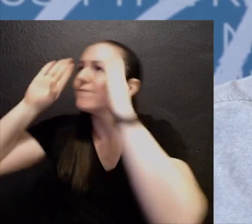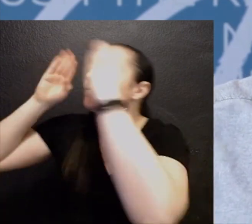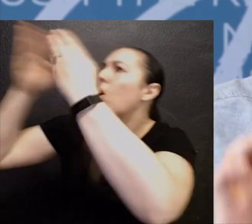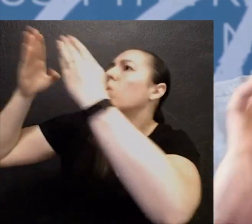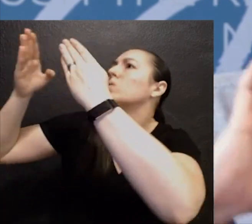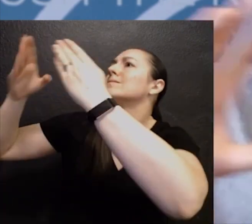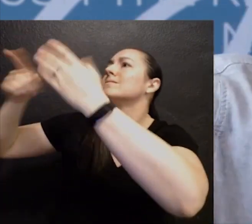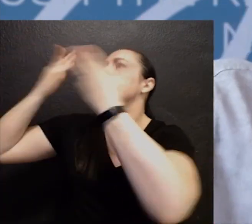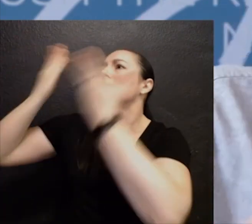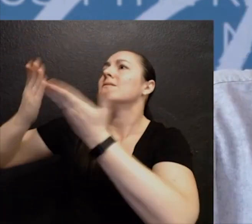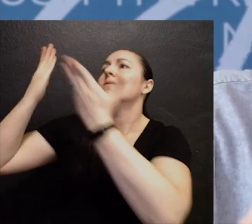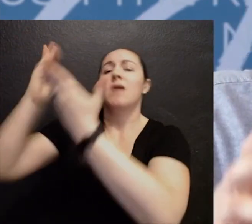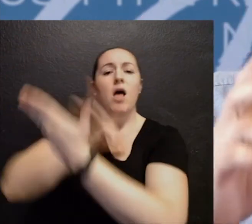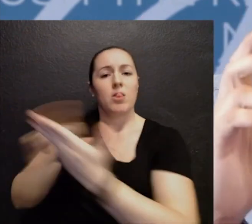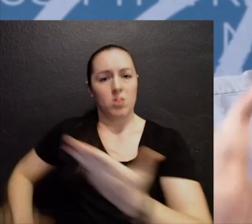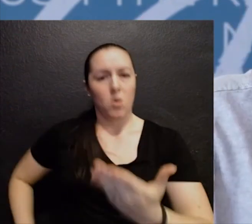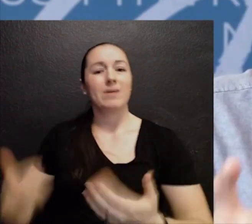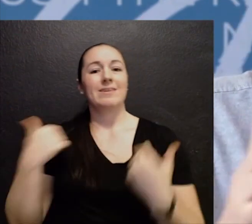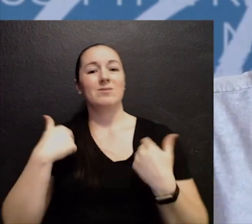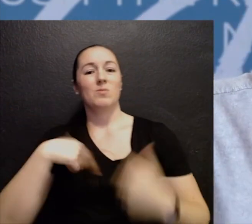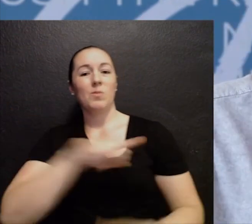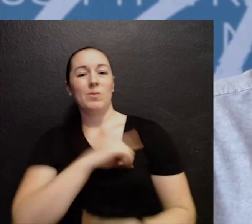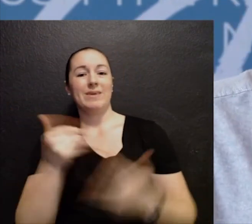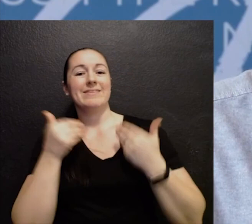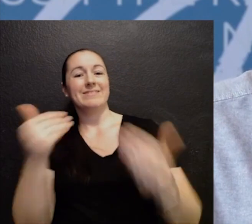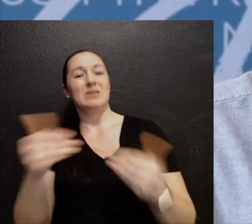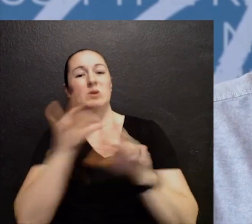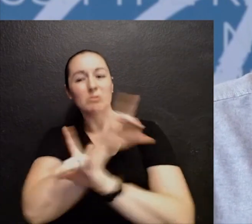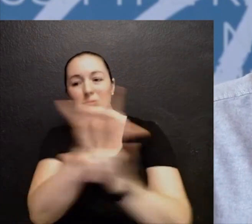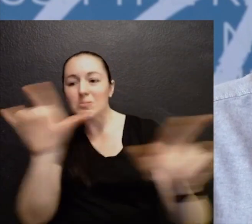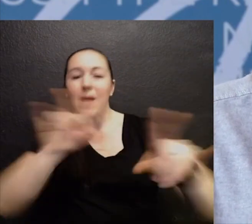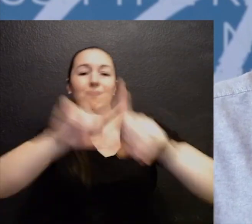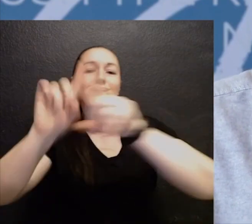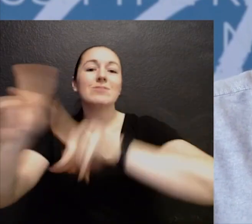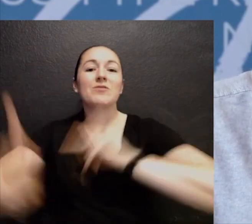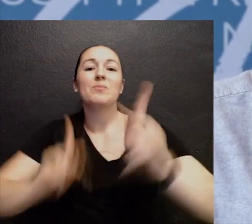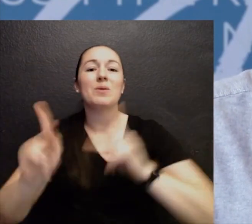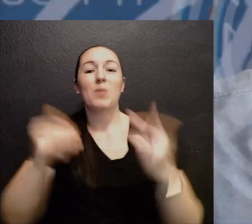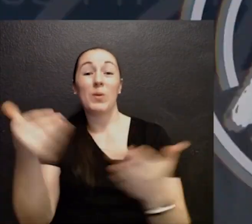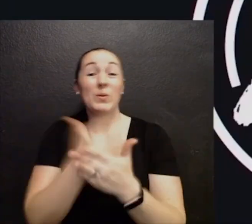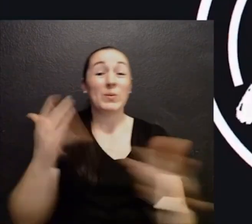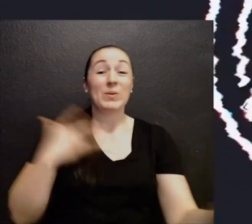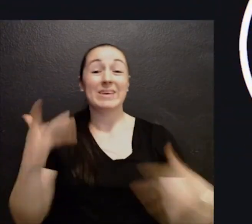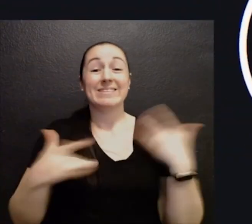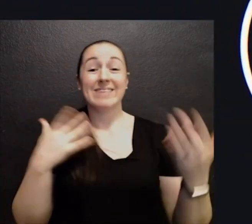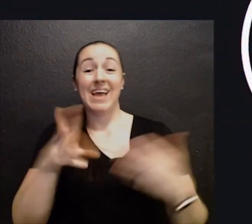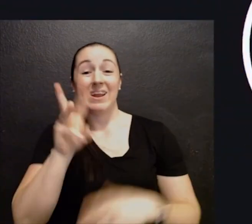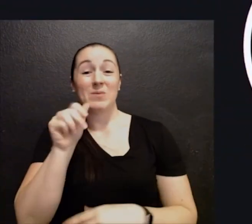Christ for the sake of others in new and exciting ways. See you next week.